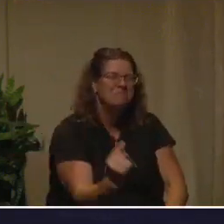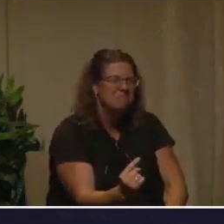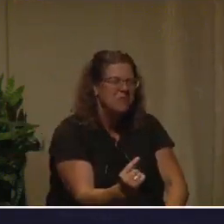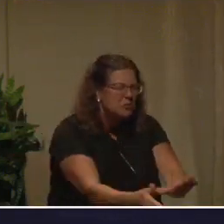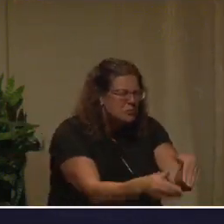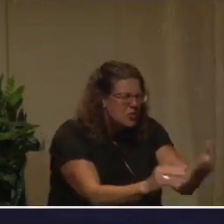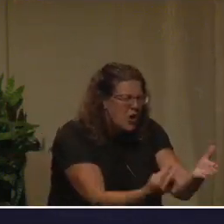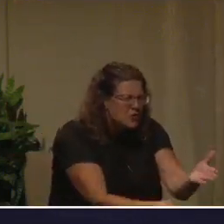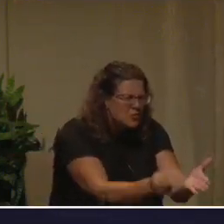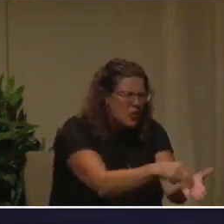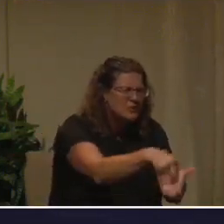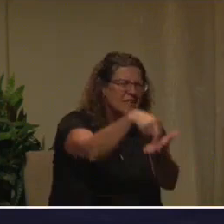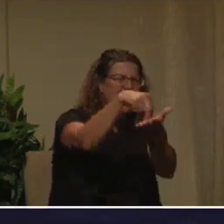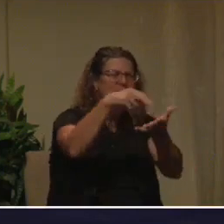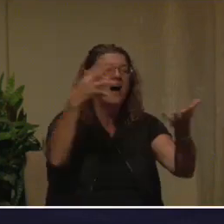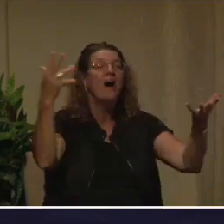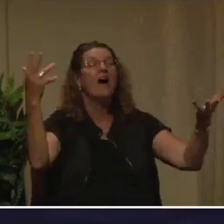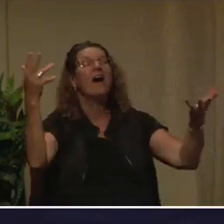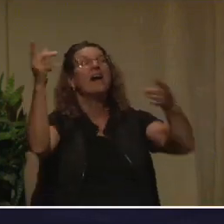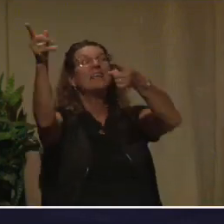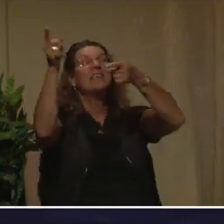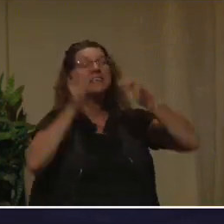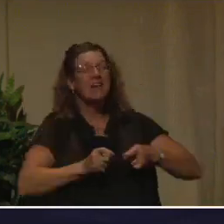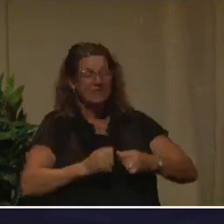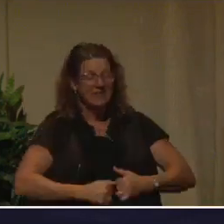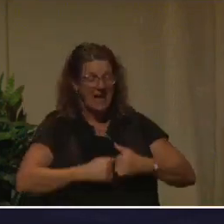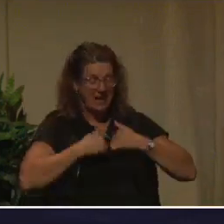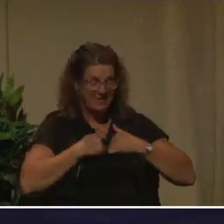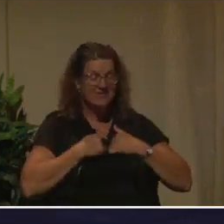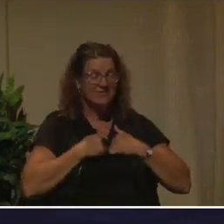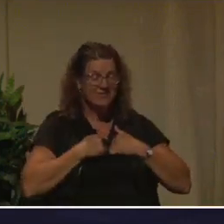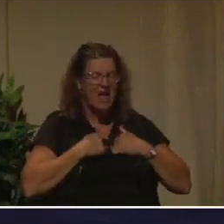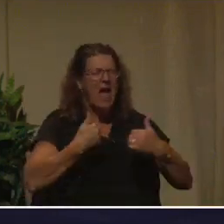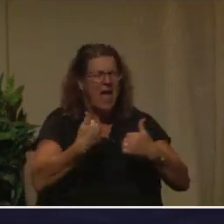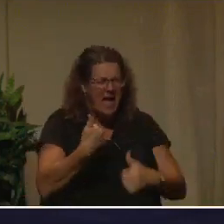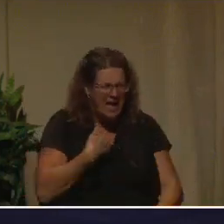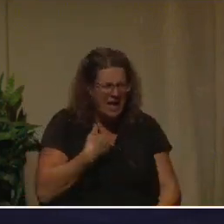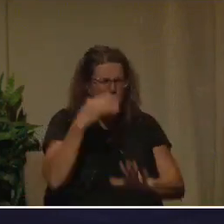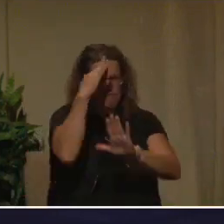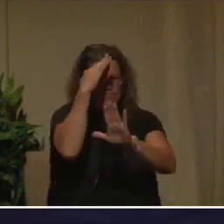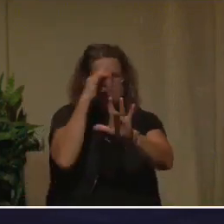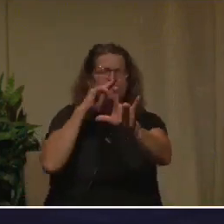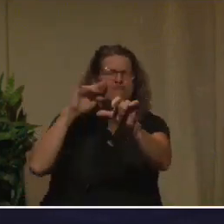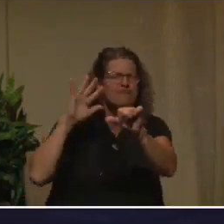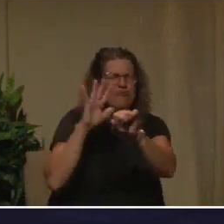And every day now, Lord, we live, or could live, with such promise.